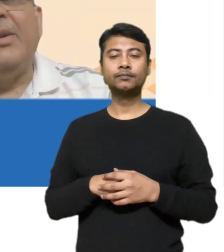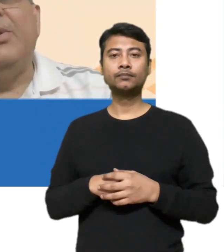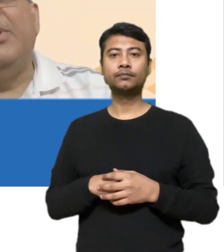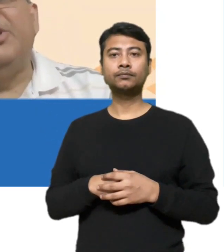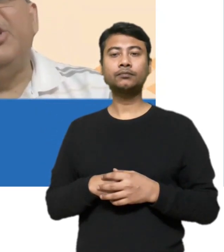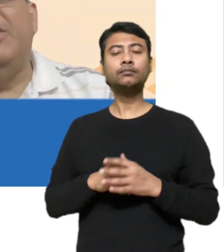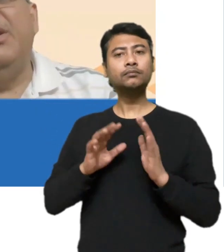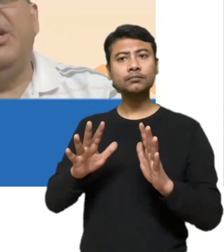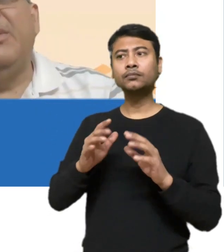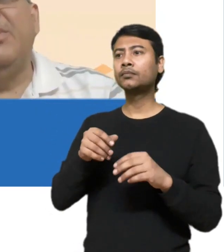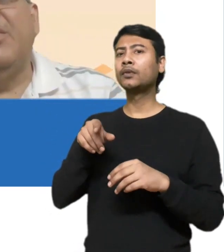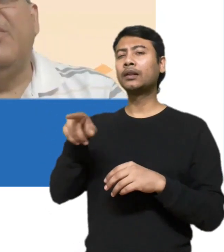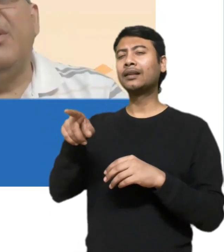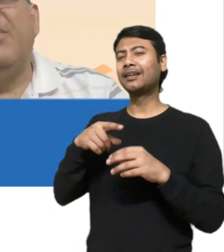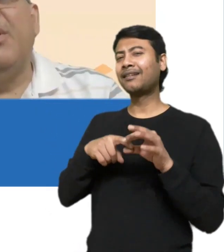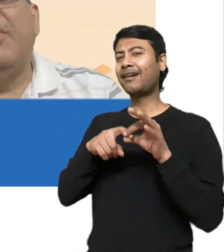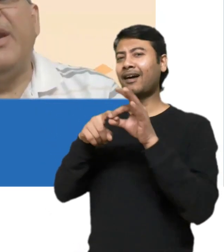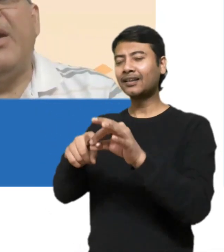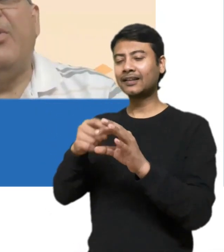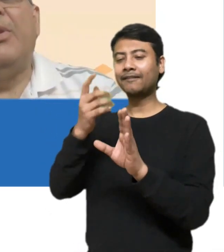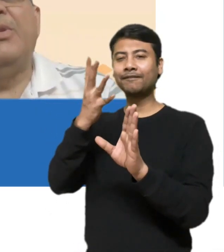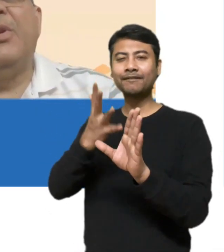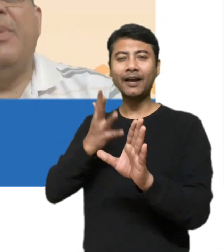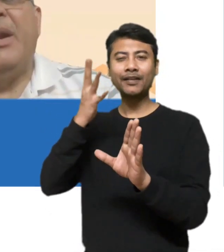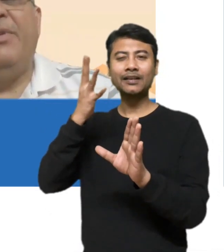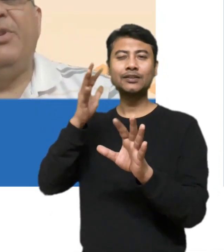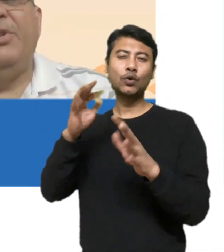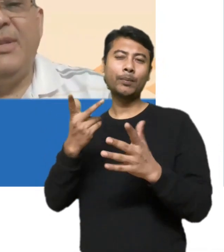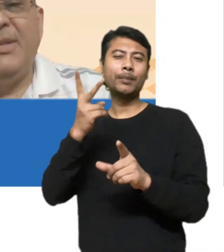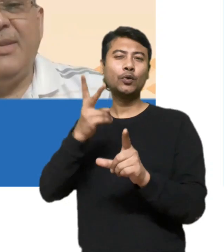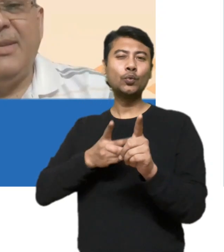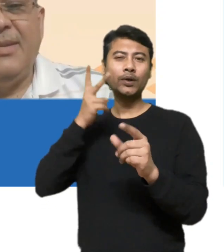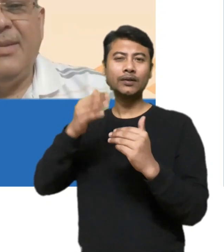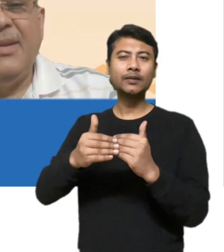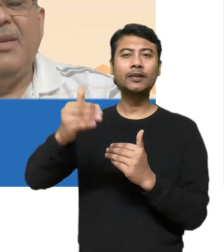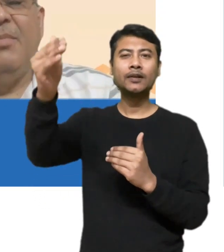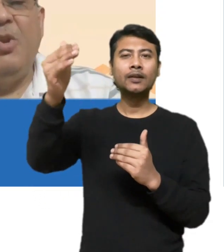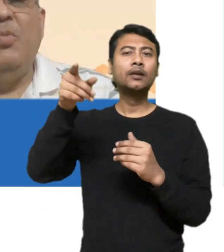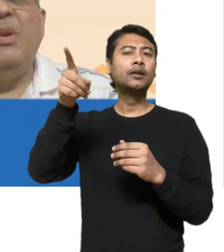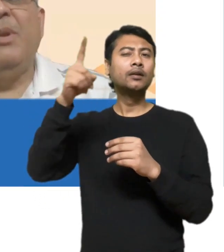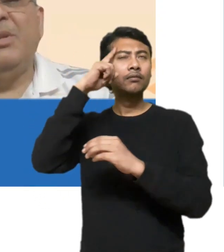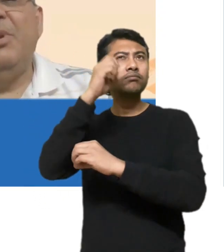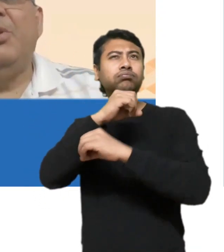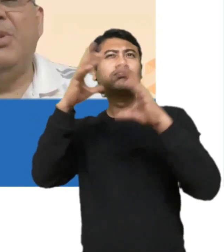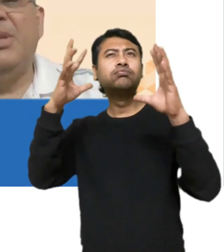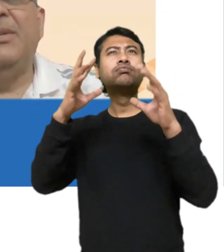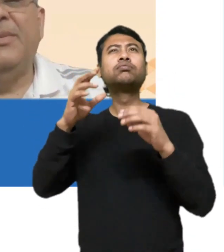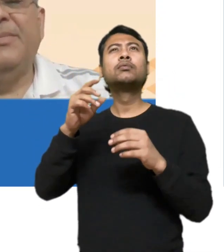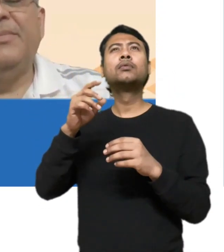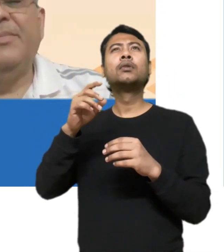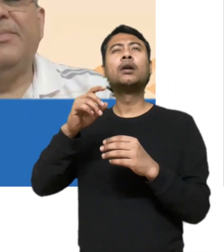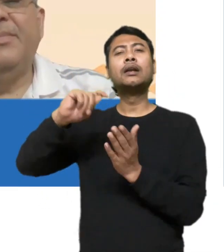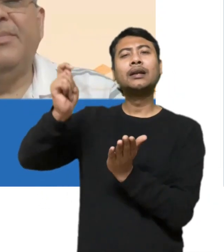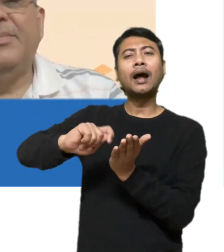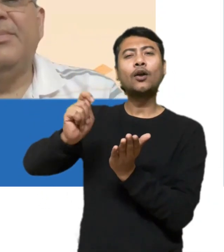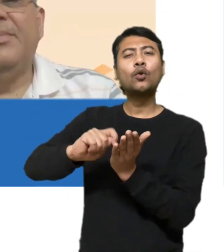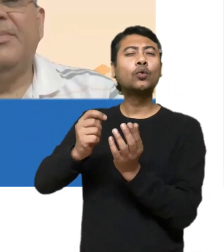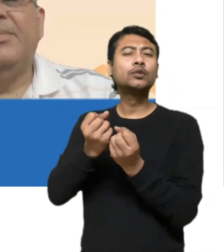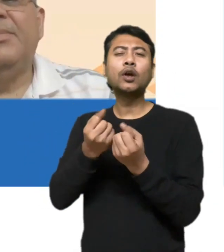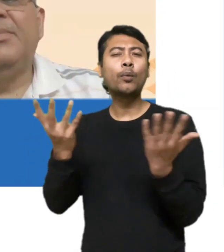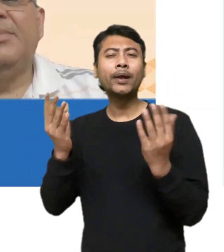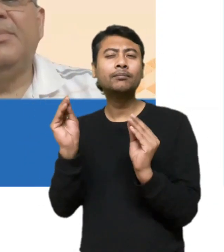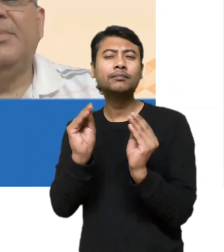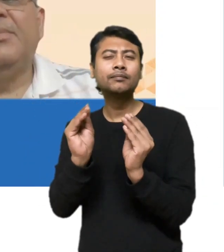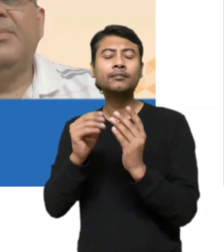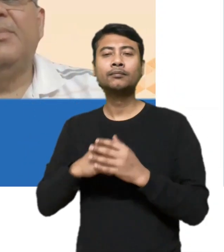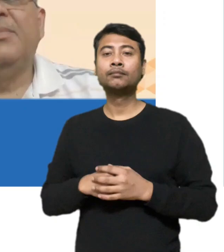looking at to achieve in terms of number of downloads or beneficiaries? Well, B2B, B2C. yeah. So our end